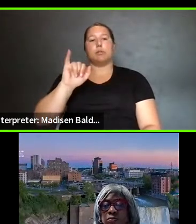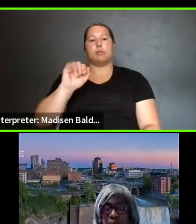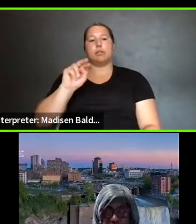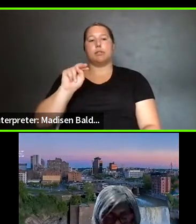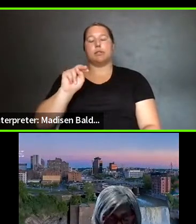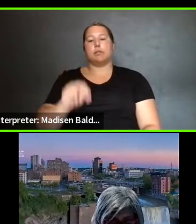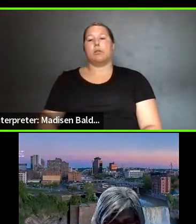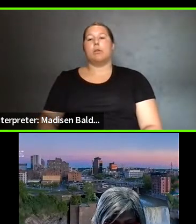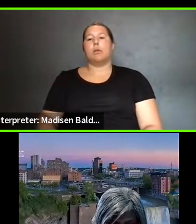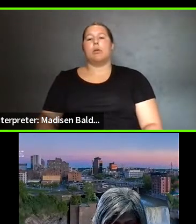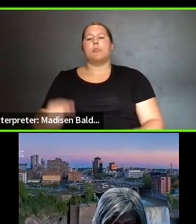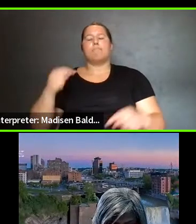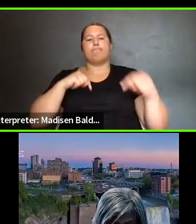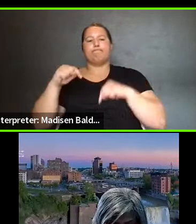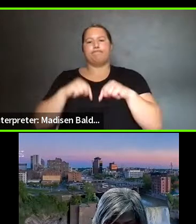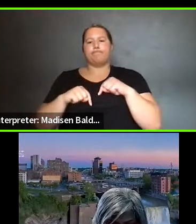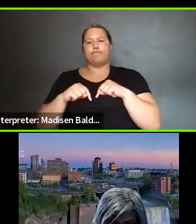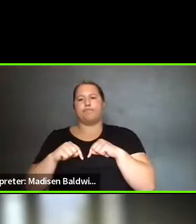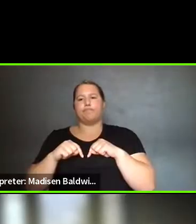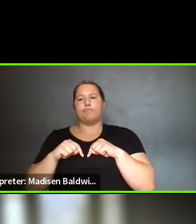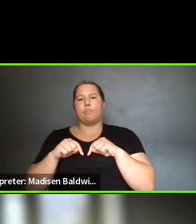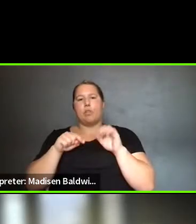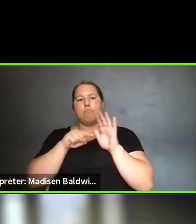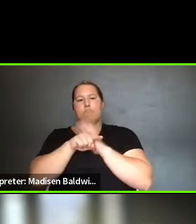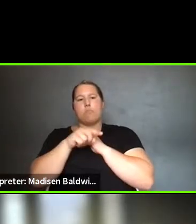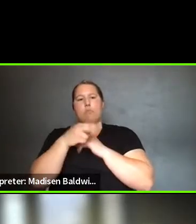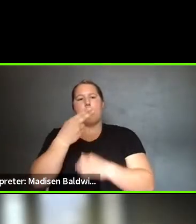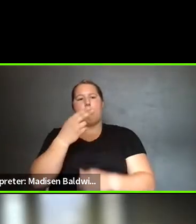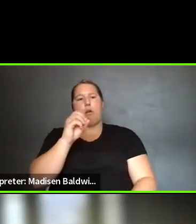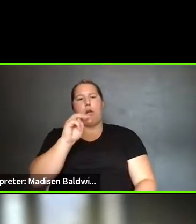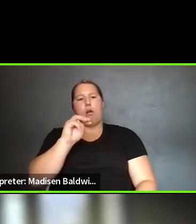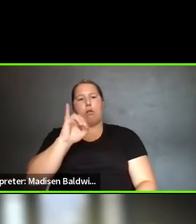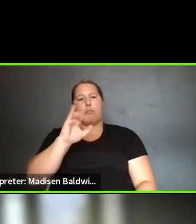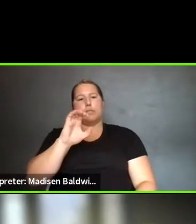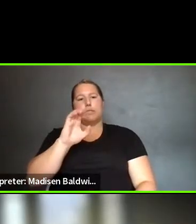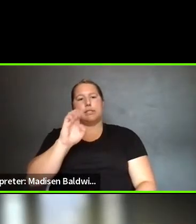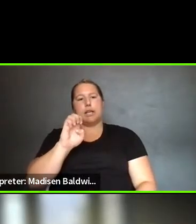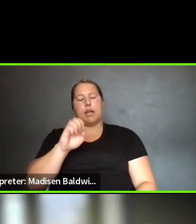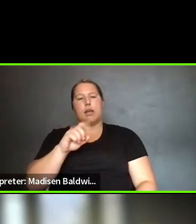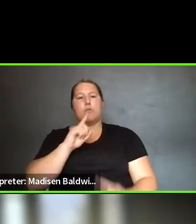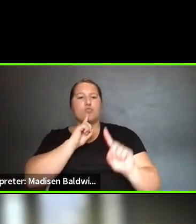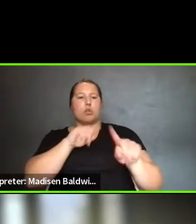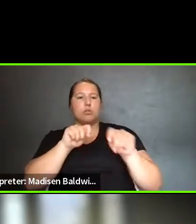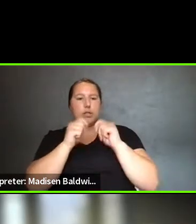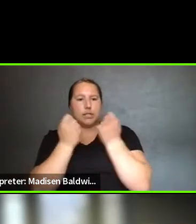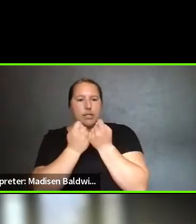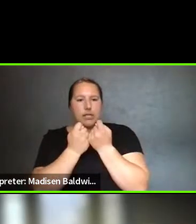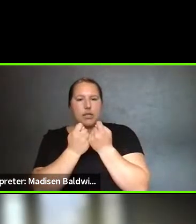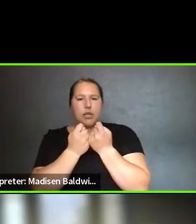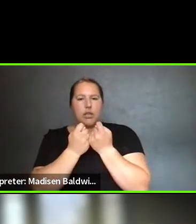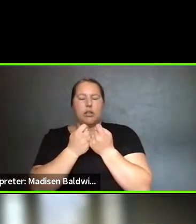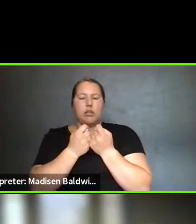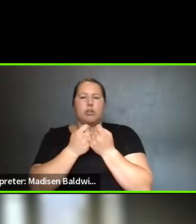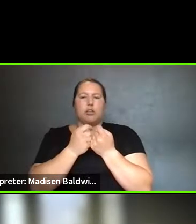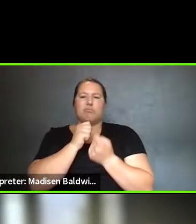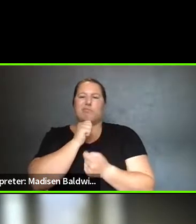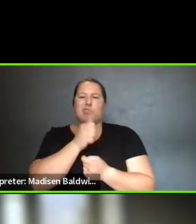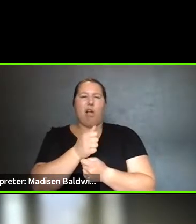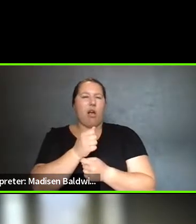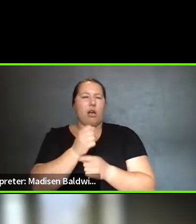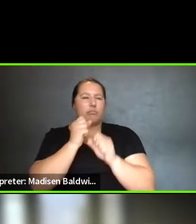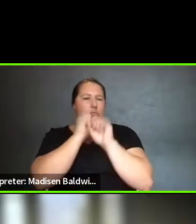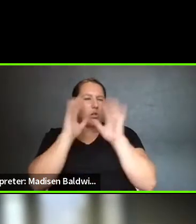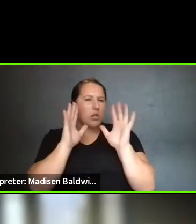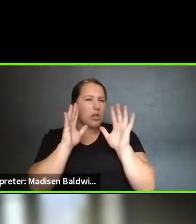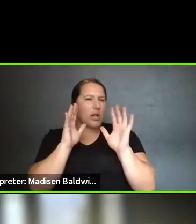So going back to the homicide response team, I wasn't clear about how many people